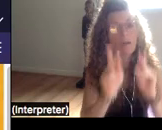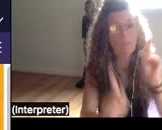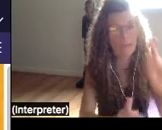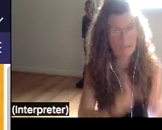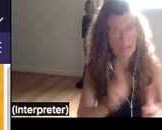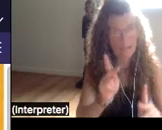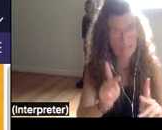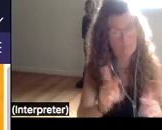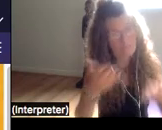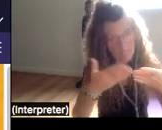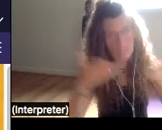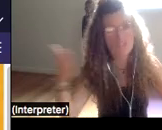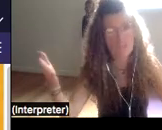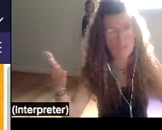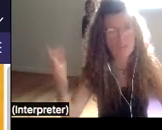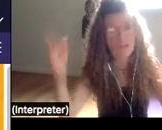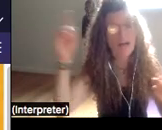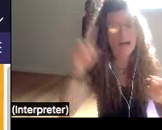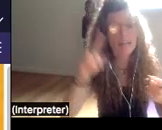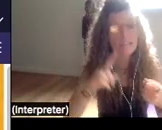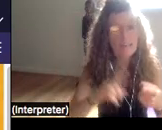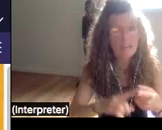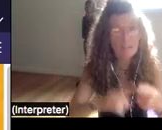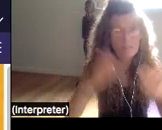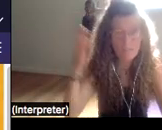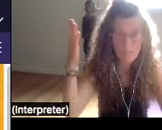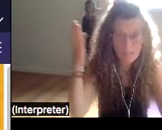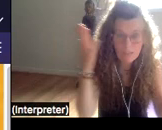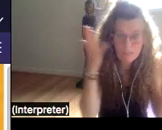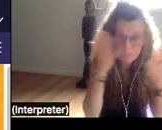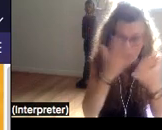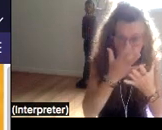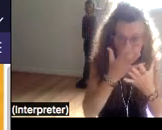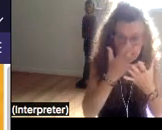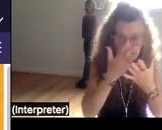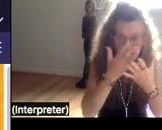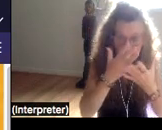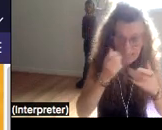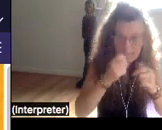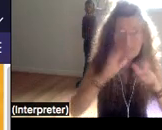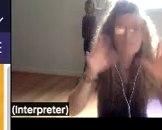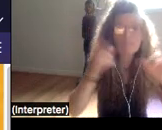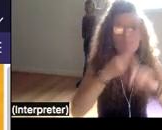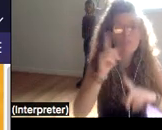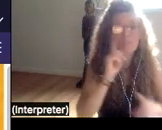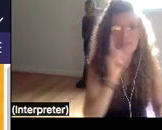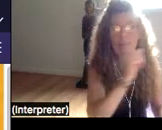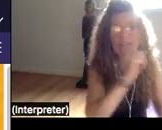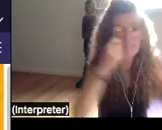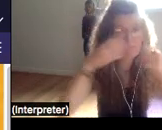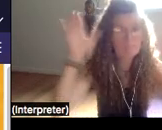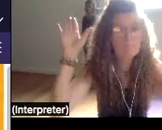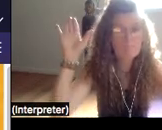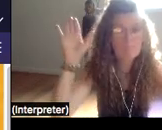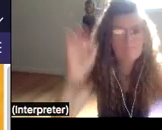with mankind in general until the veil of darkness is lifted from his